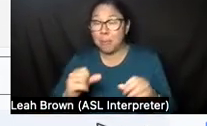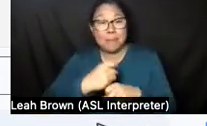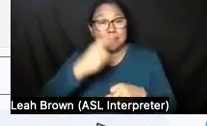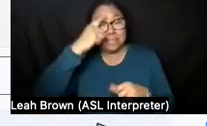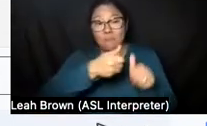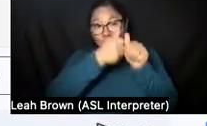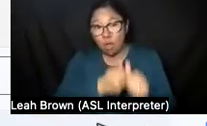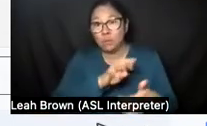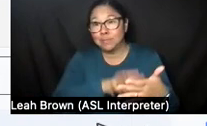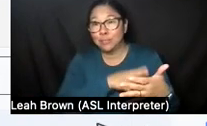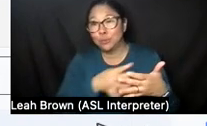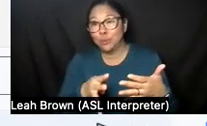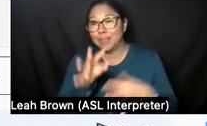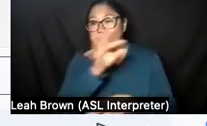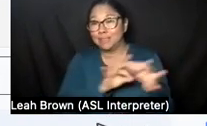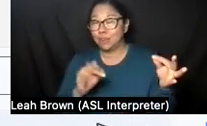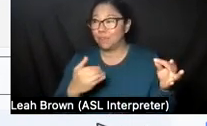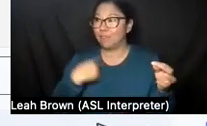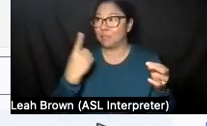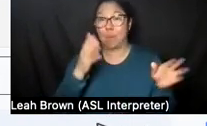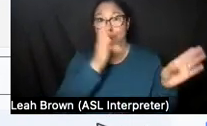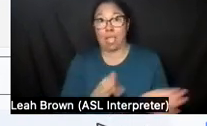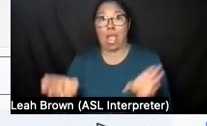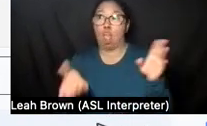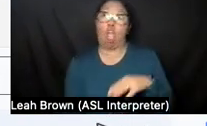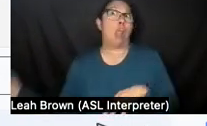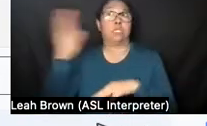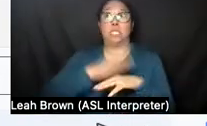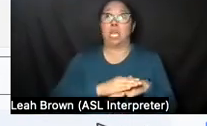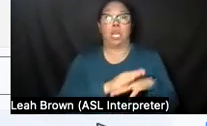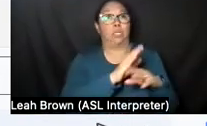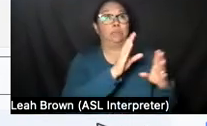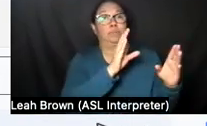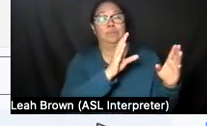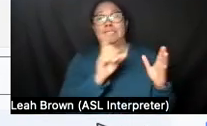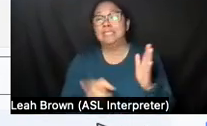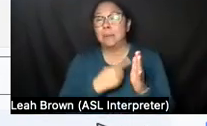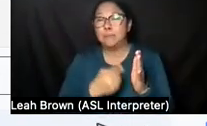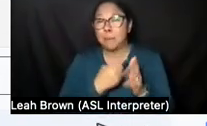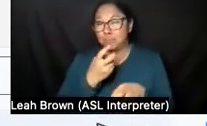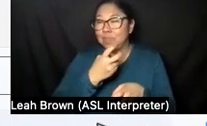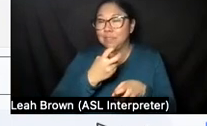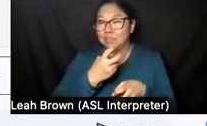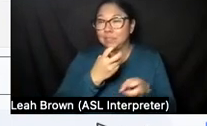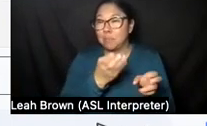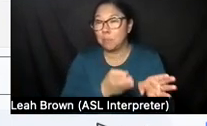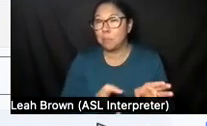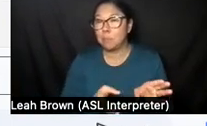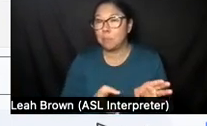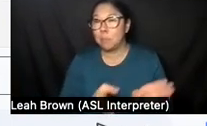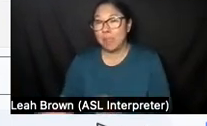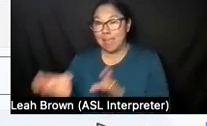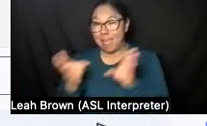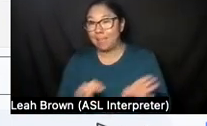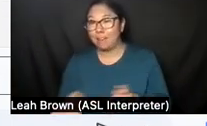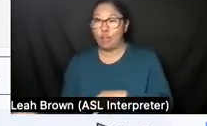of having something planned all day. Mm-hmm. And sometimes that's just cool to plan something the entire day. And that can be helpful